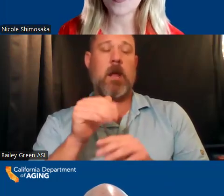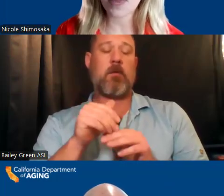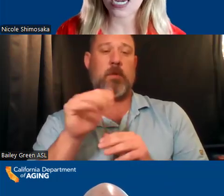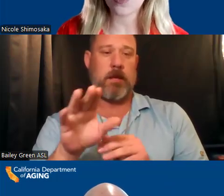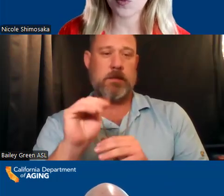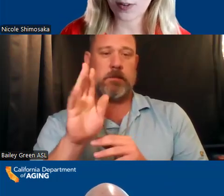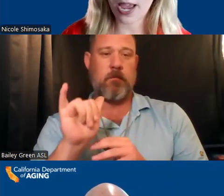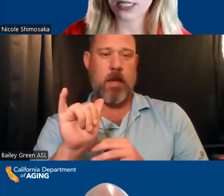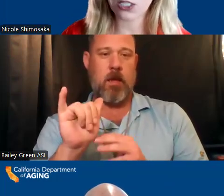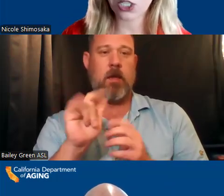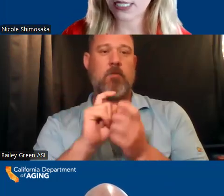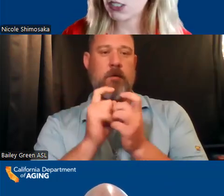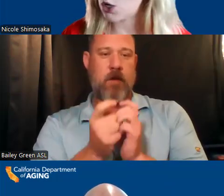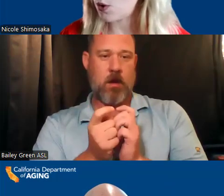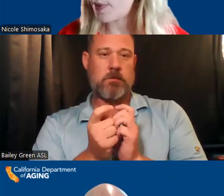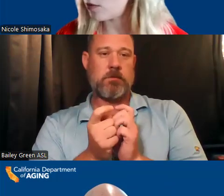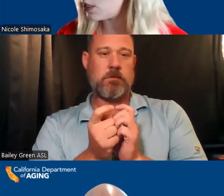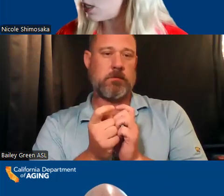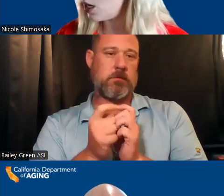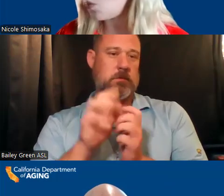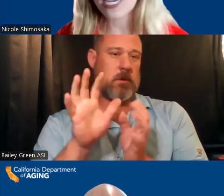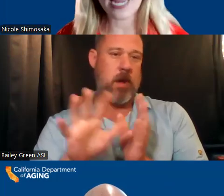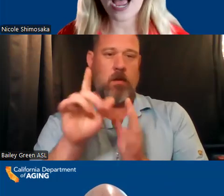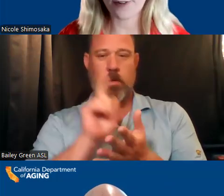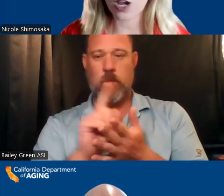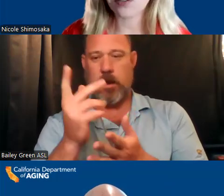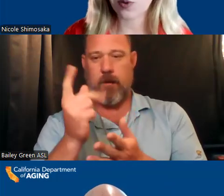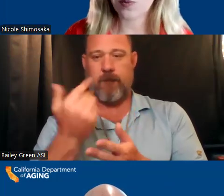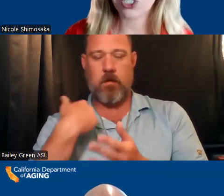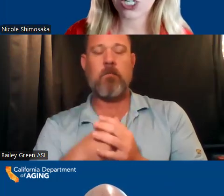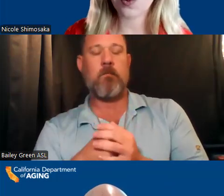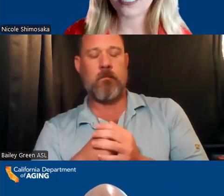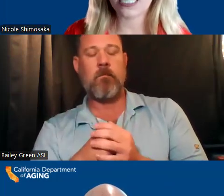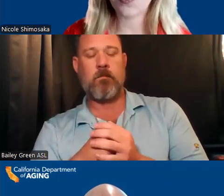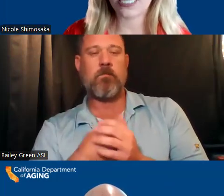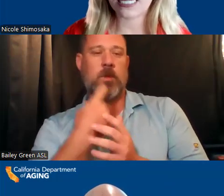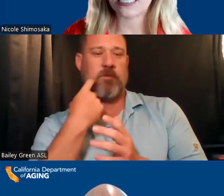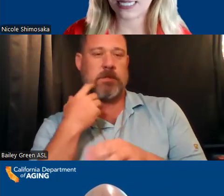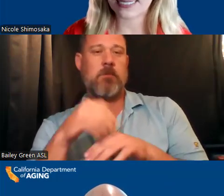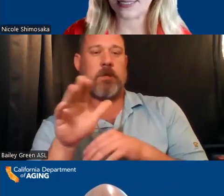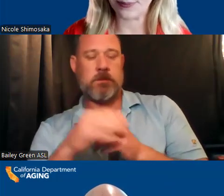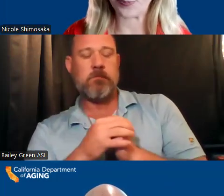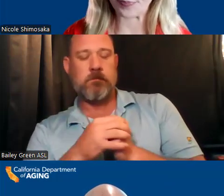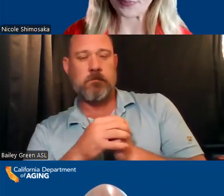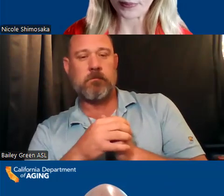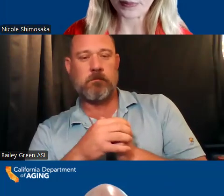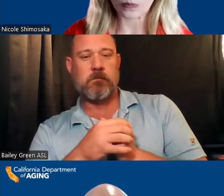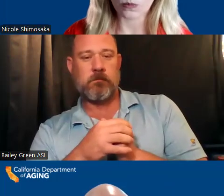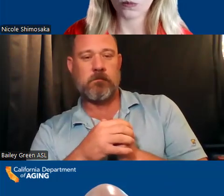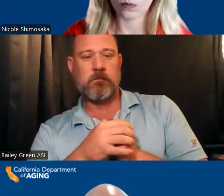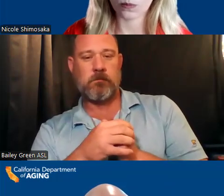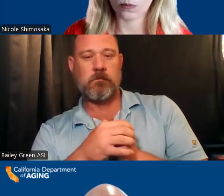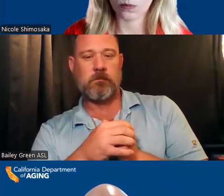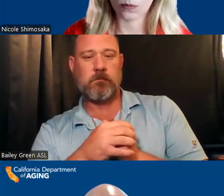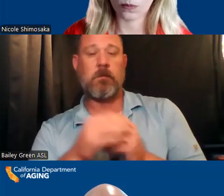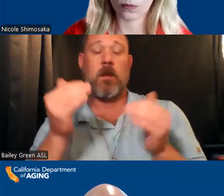the May revise, just about a week and a half ago. So it was just recently released, yes.